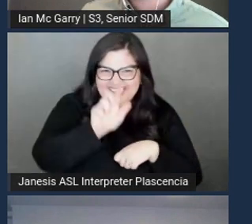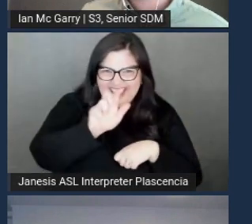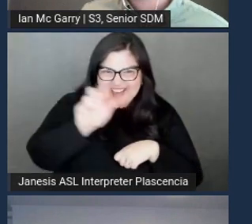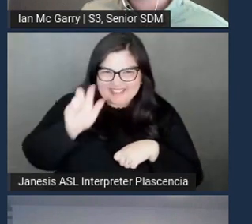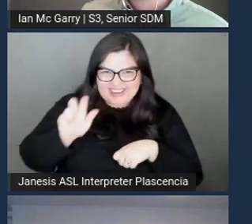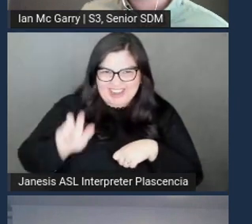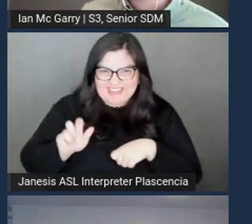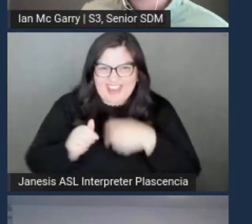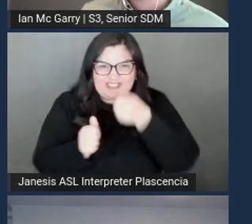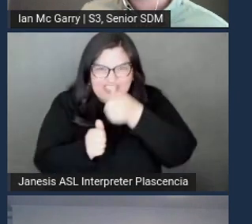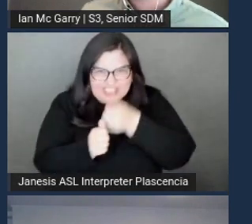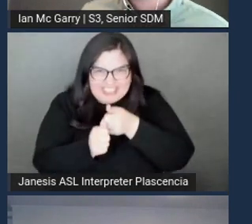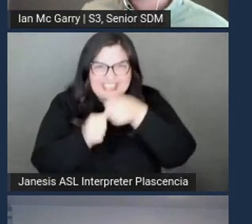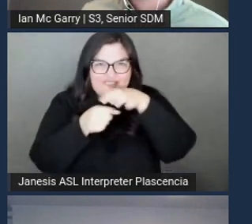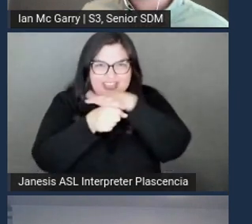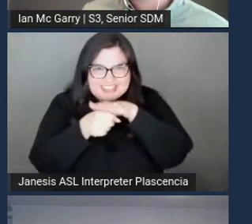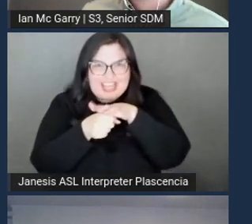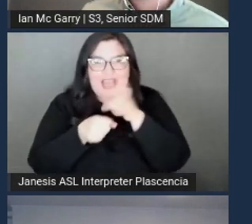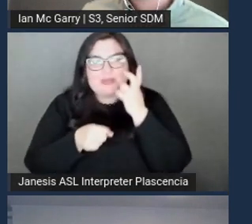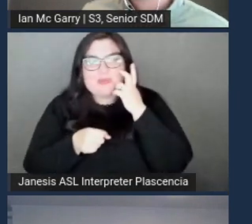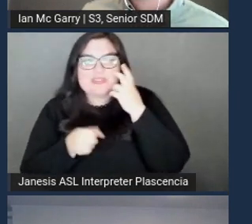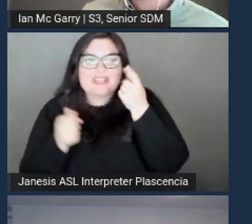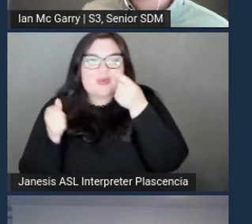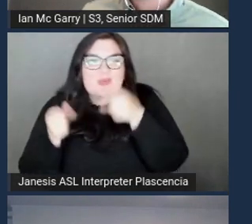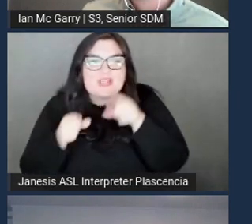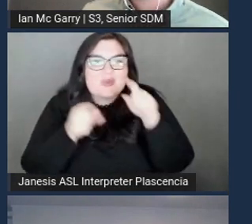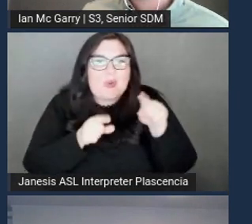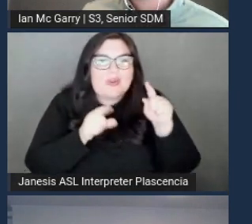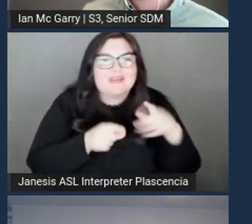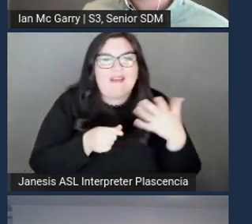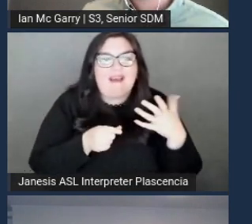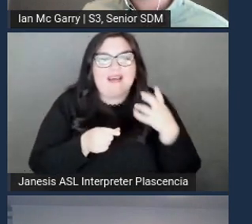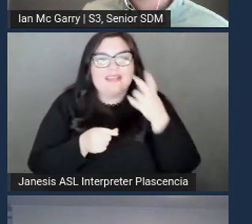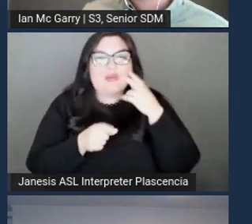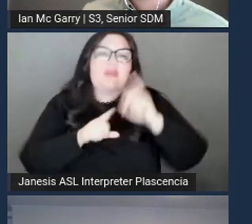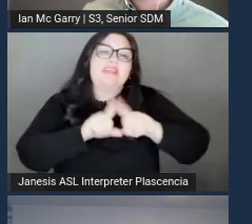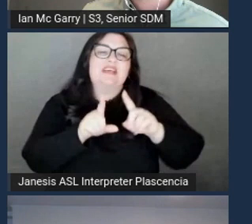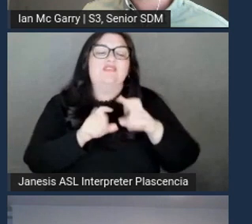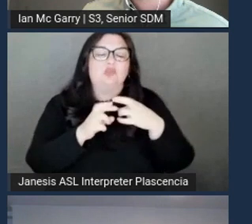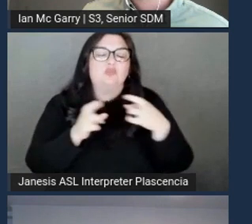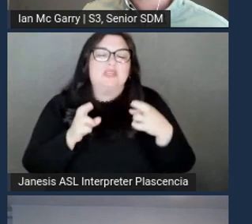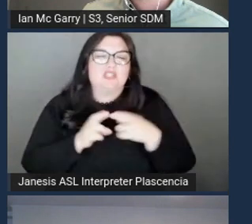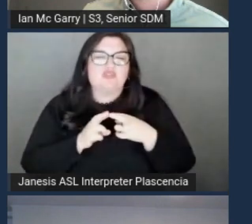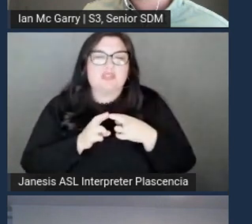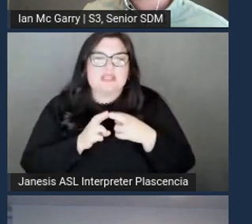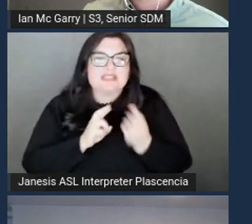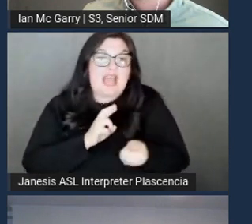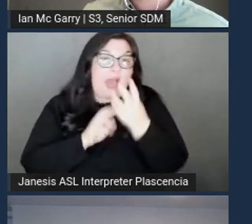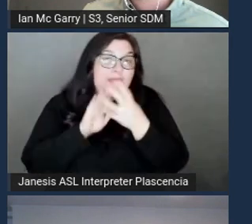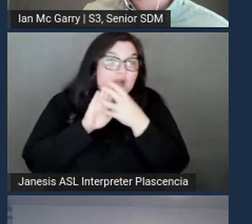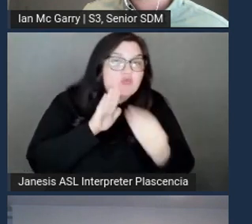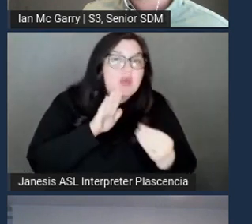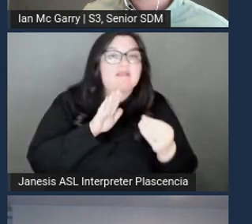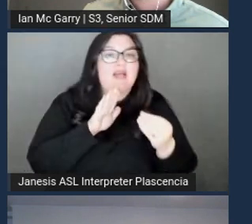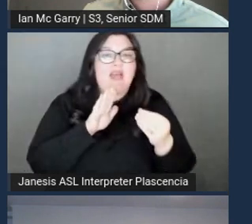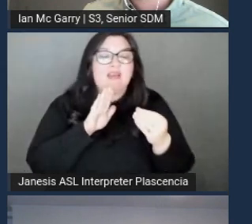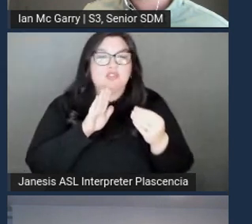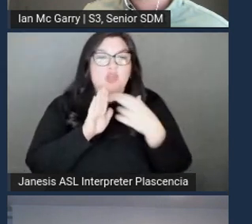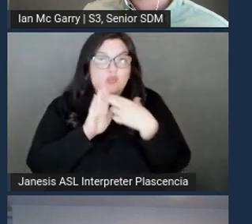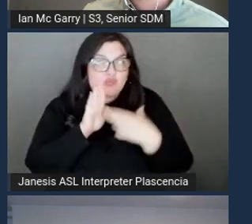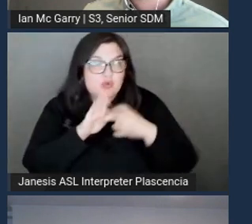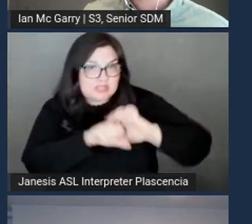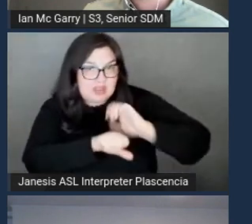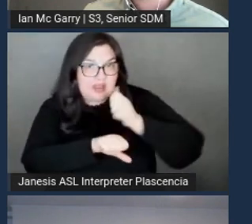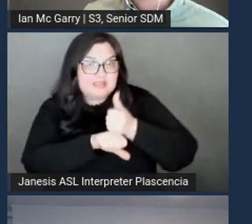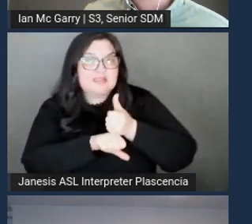get an idea of what's going on at each of the different regions, I should say. How many replication rules are configured for that bucket in